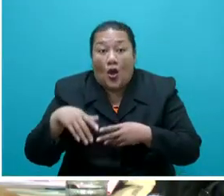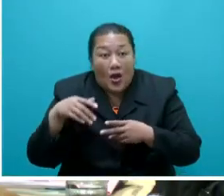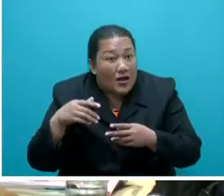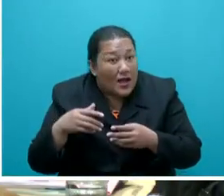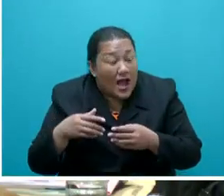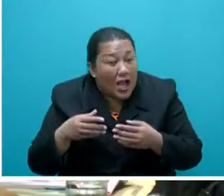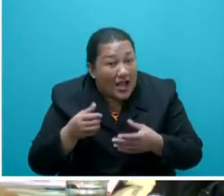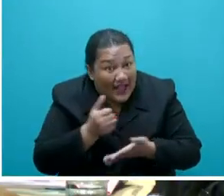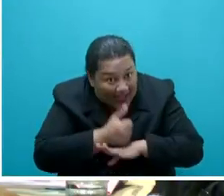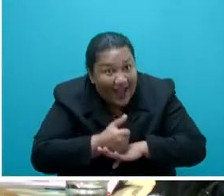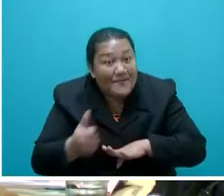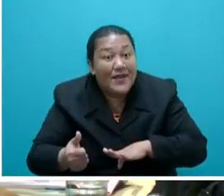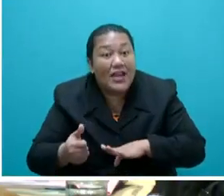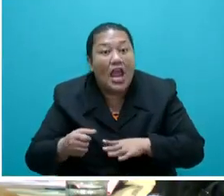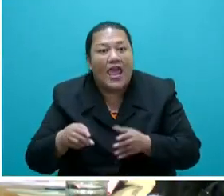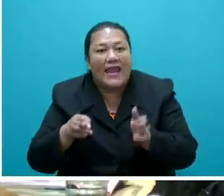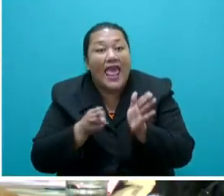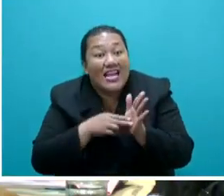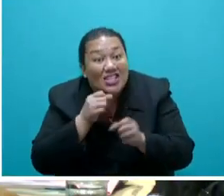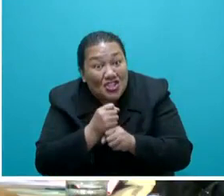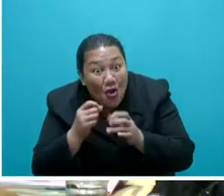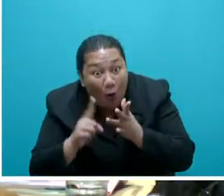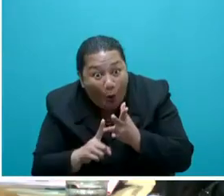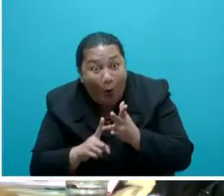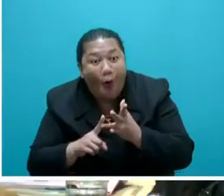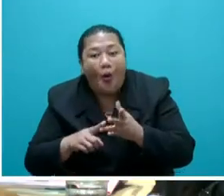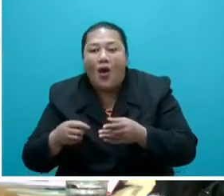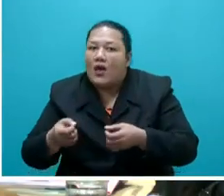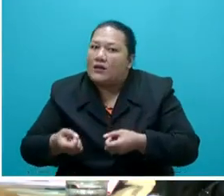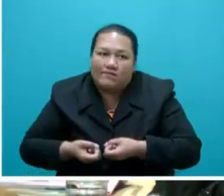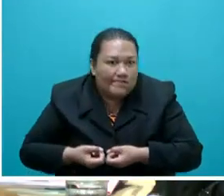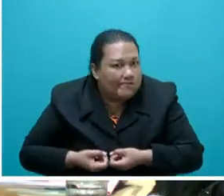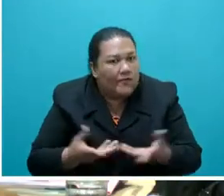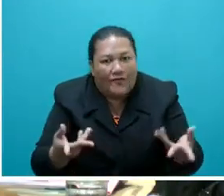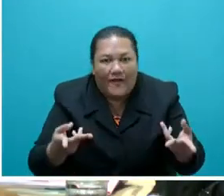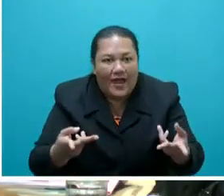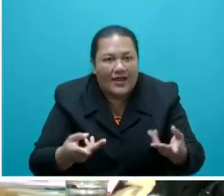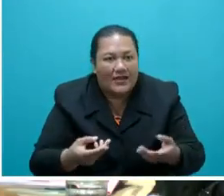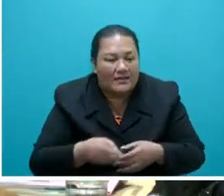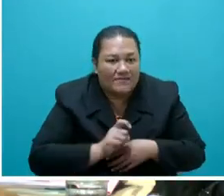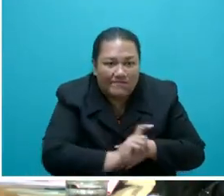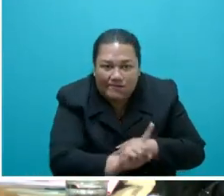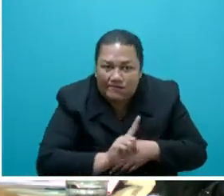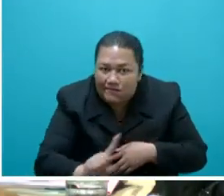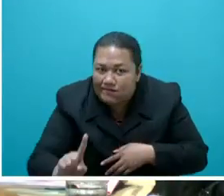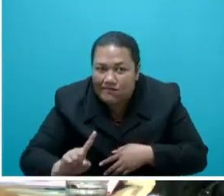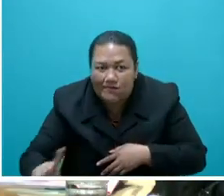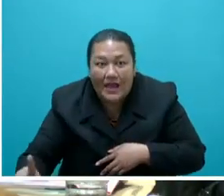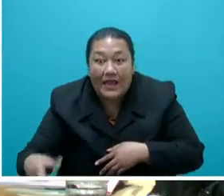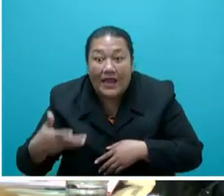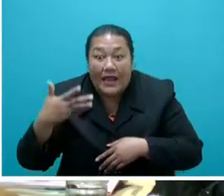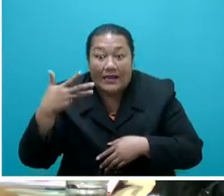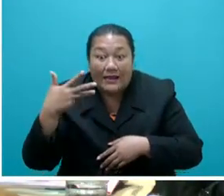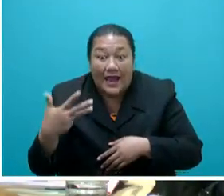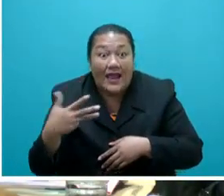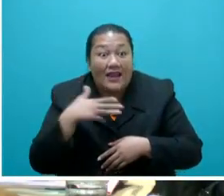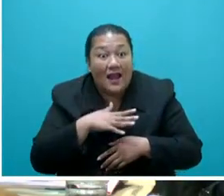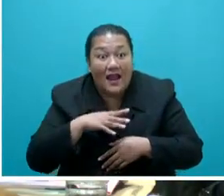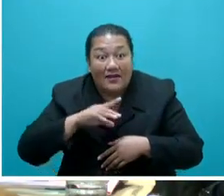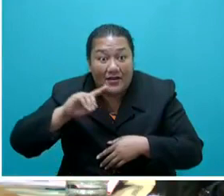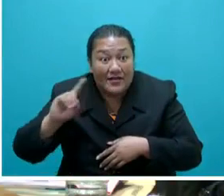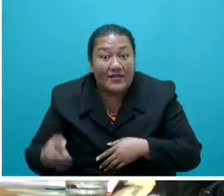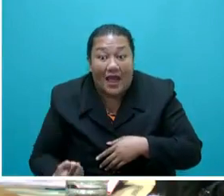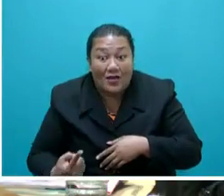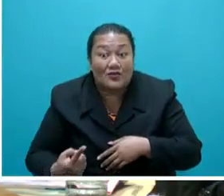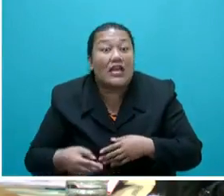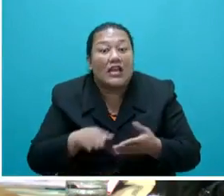to over 66,000 Fijians in 956 communities. Such services include